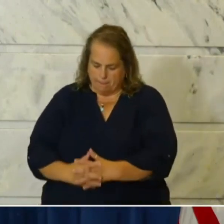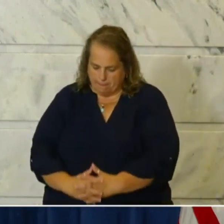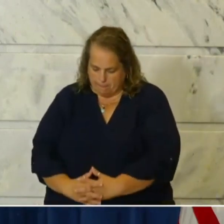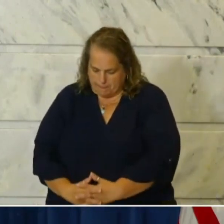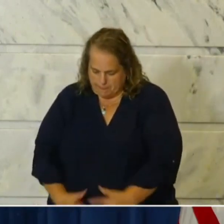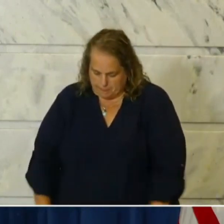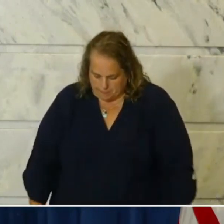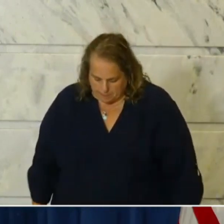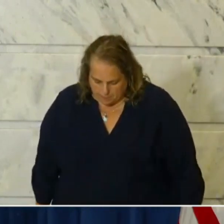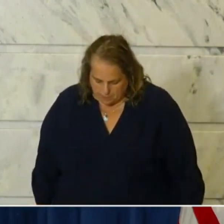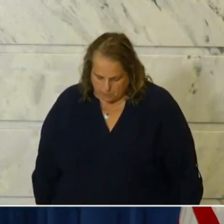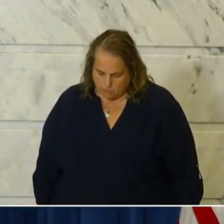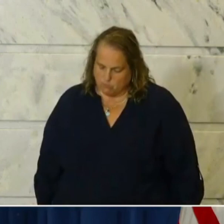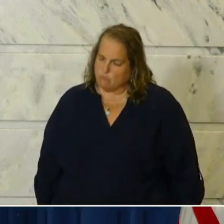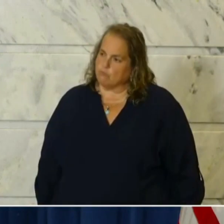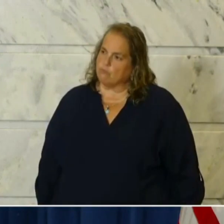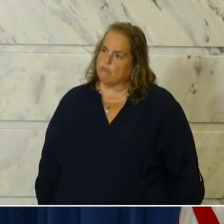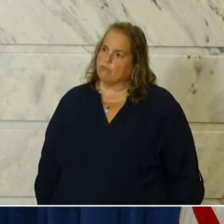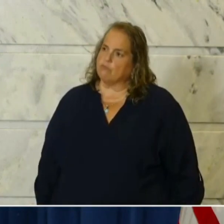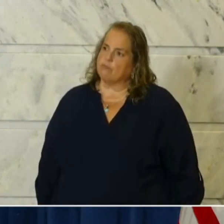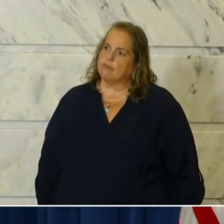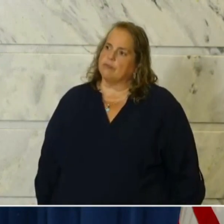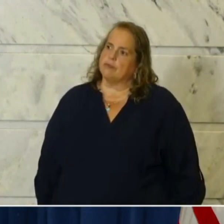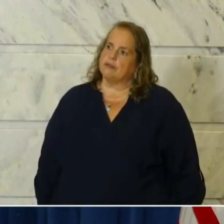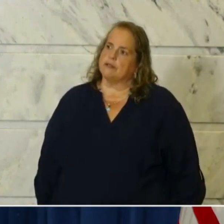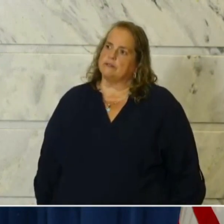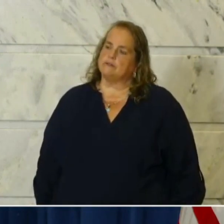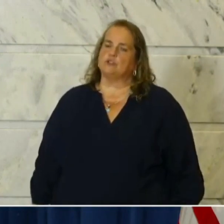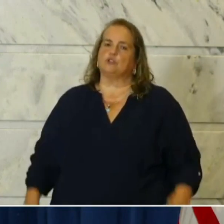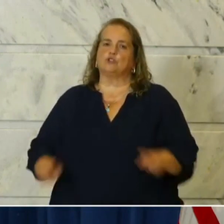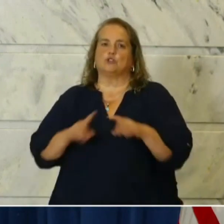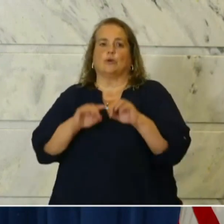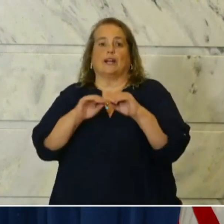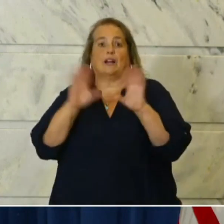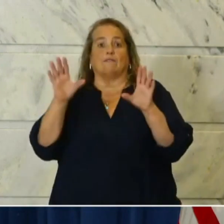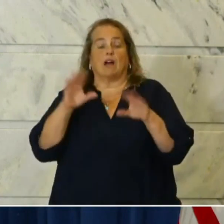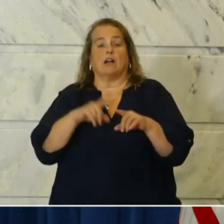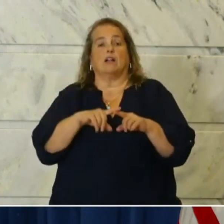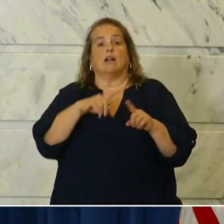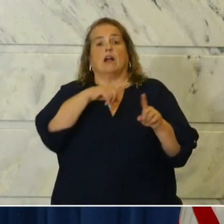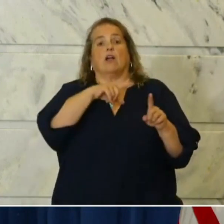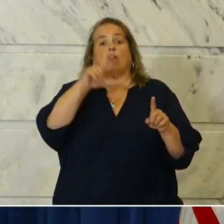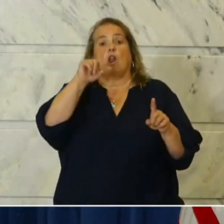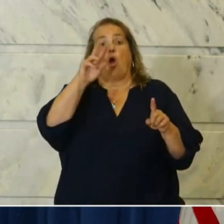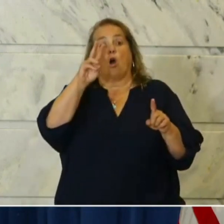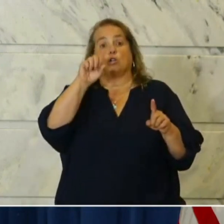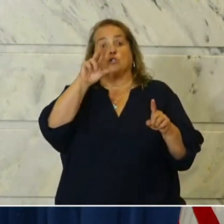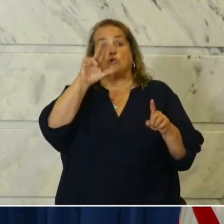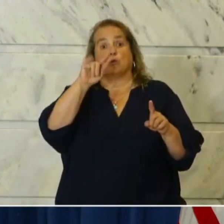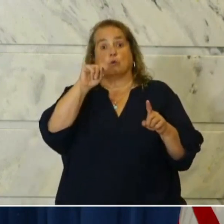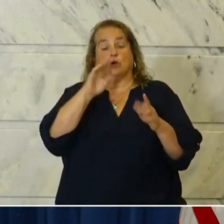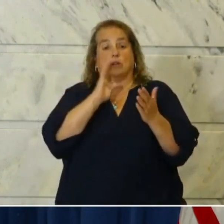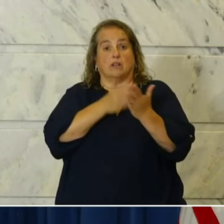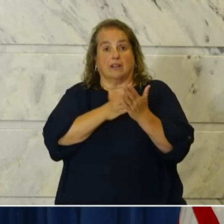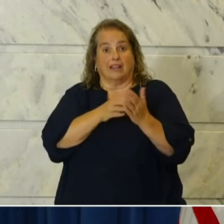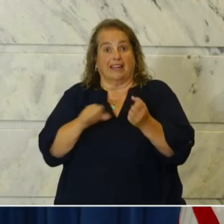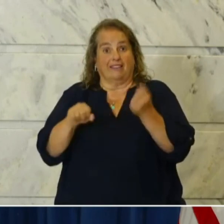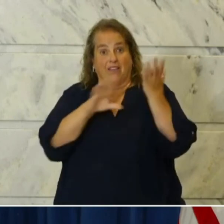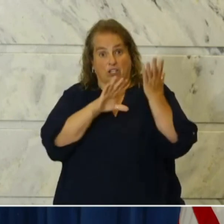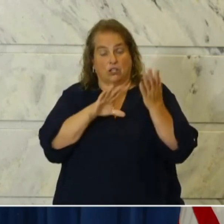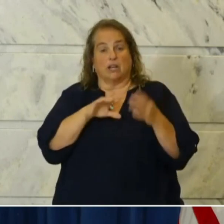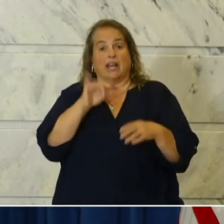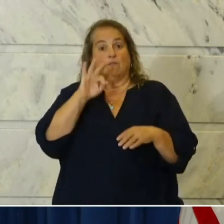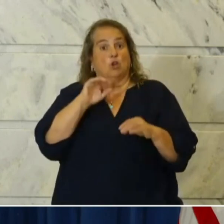on that Northern Kentucky landlord evictions lawsuit, if there's no resolution on that by Saturday, does your order guiding those